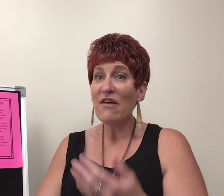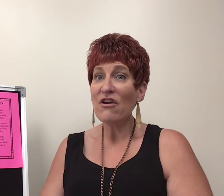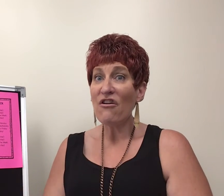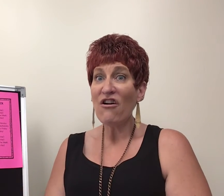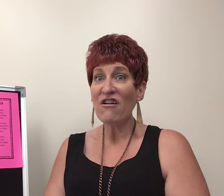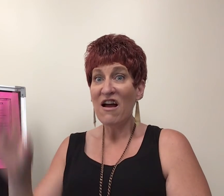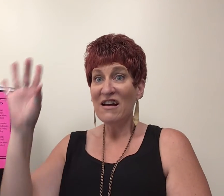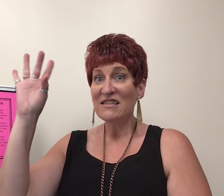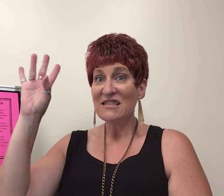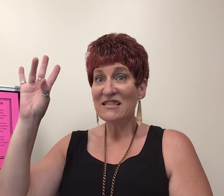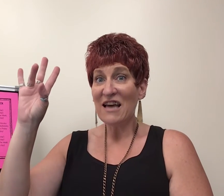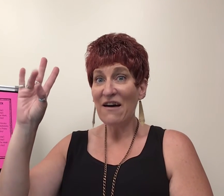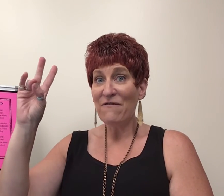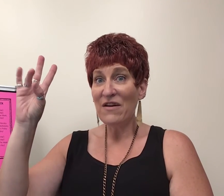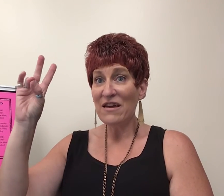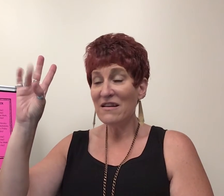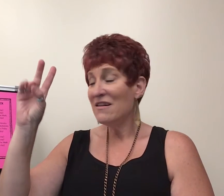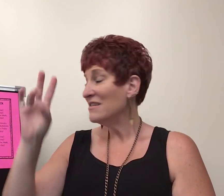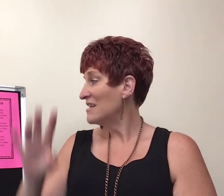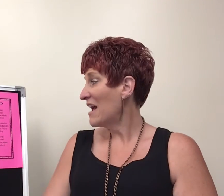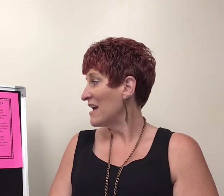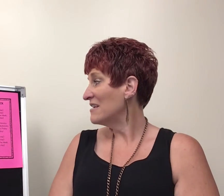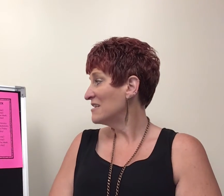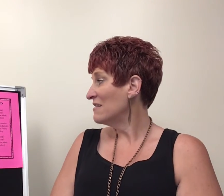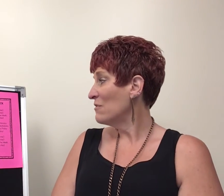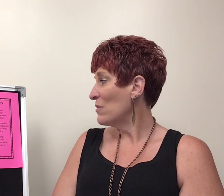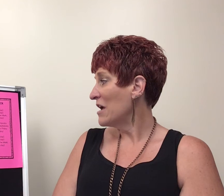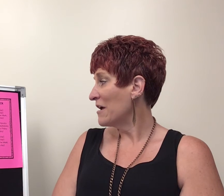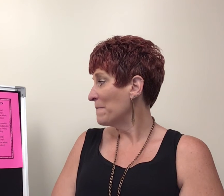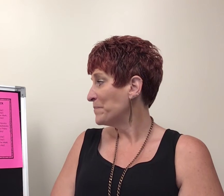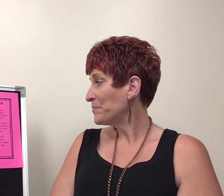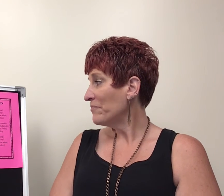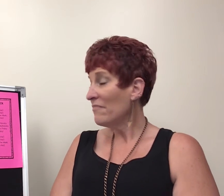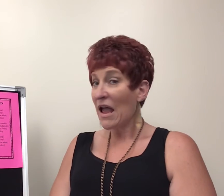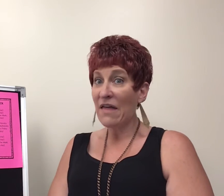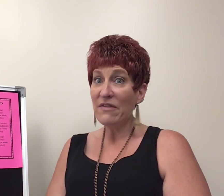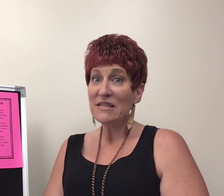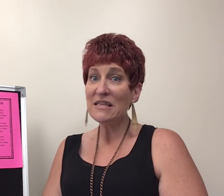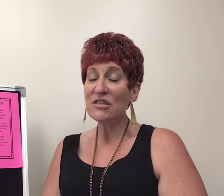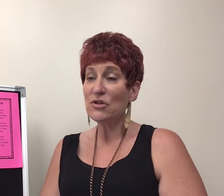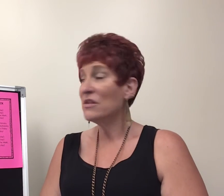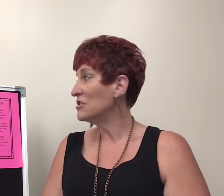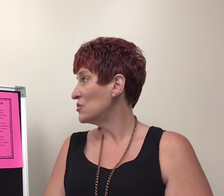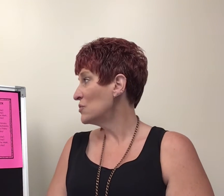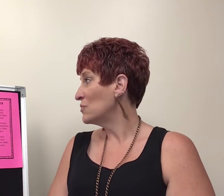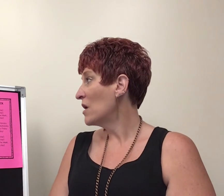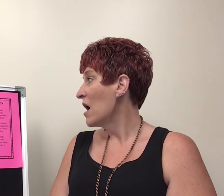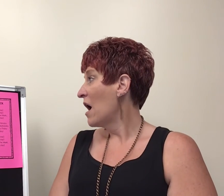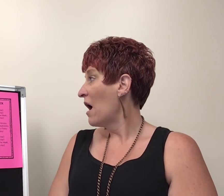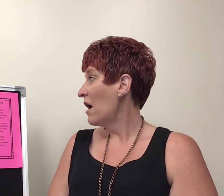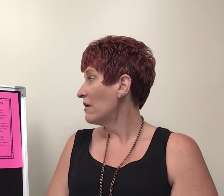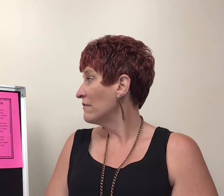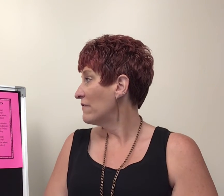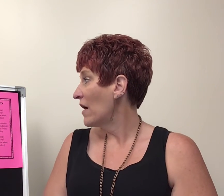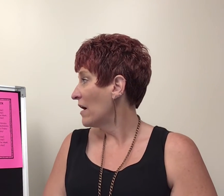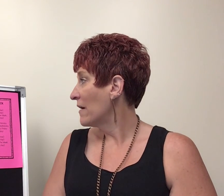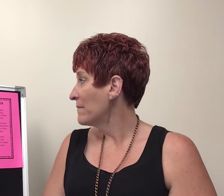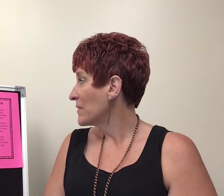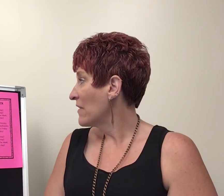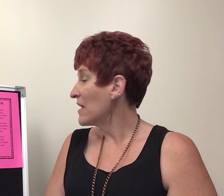week, and there are 7 days in the week. And this is to the tune